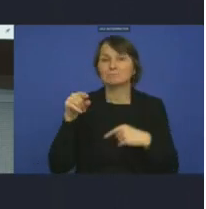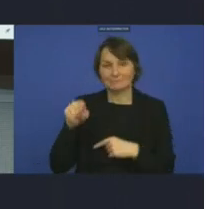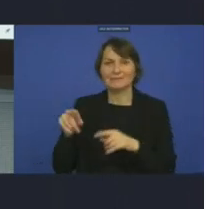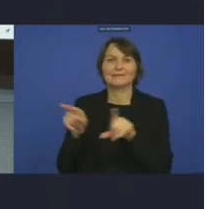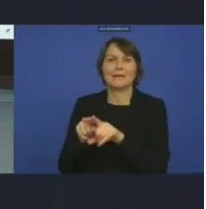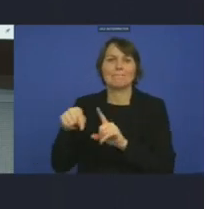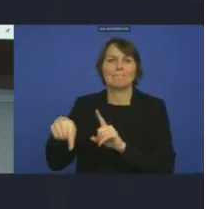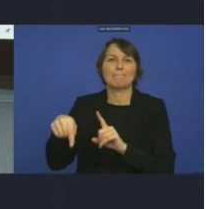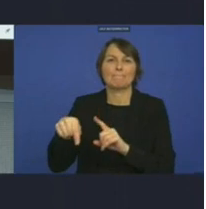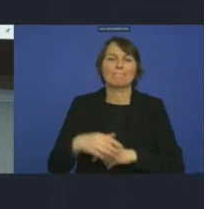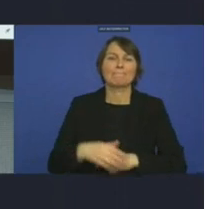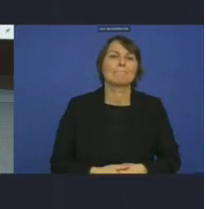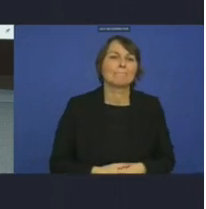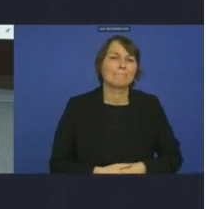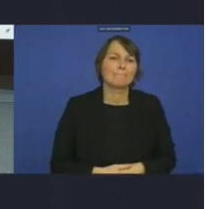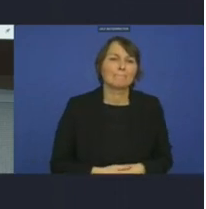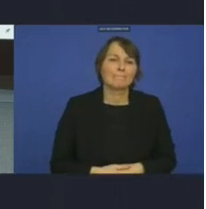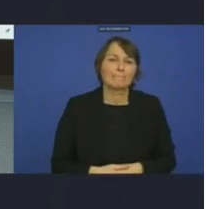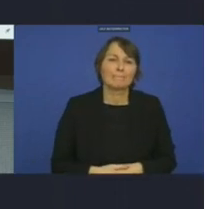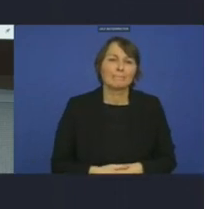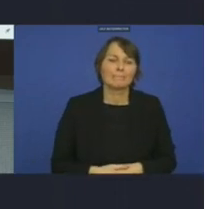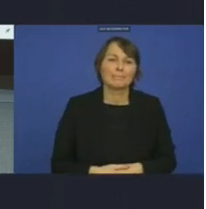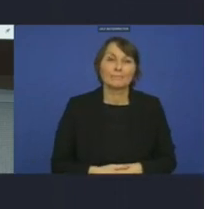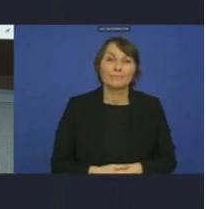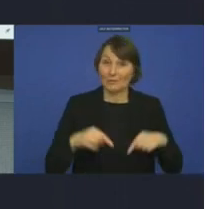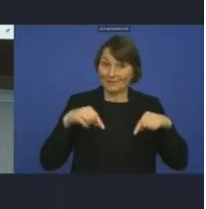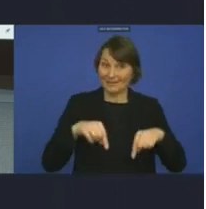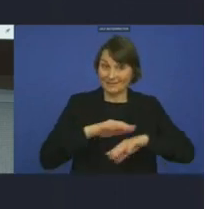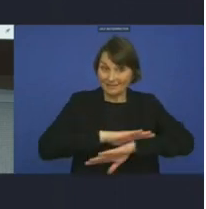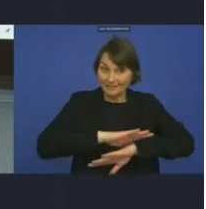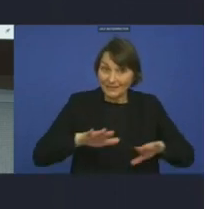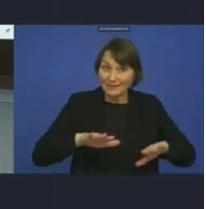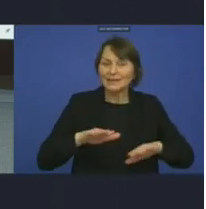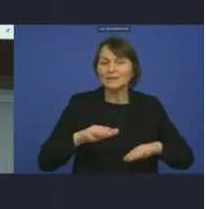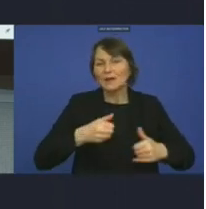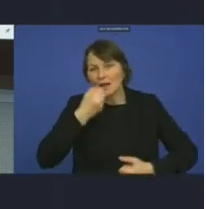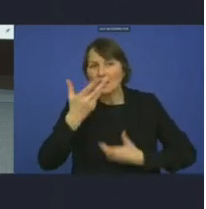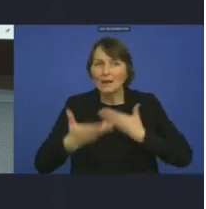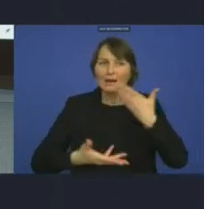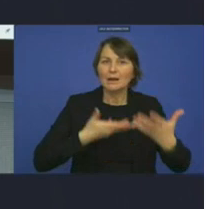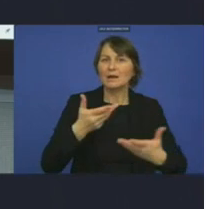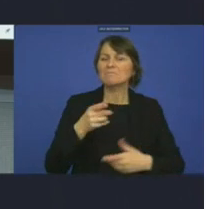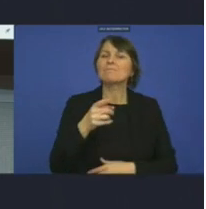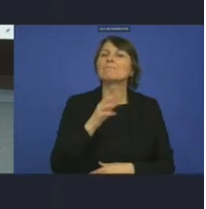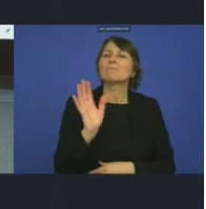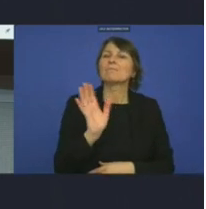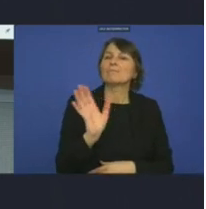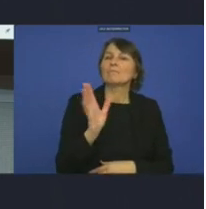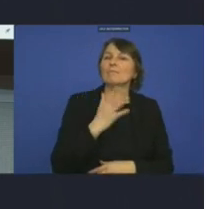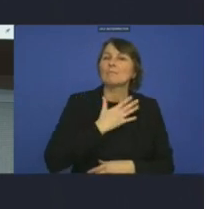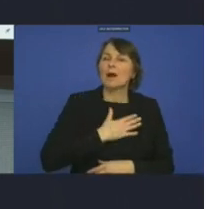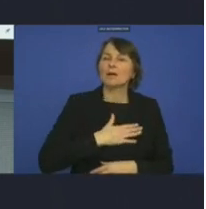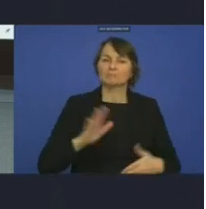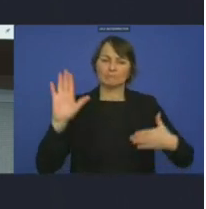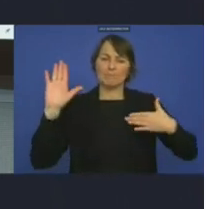clear, I believe, after this session is that you don't need to send a pledge or send a